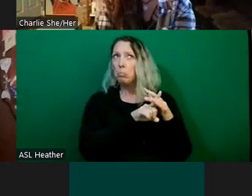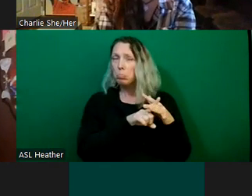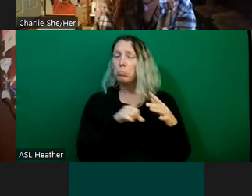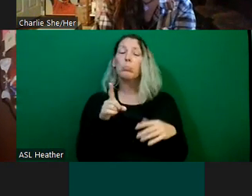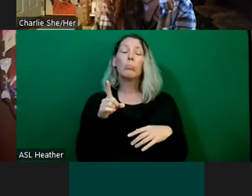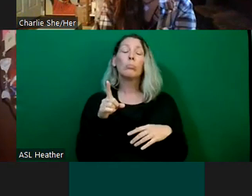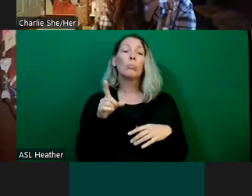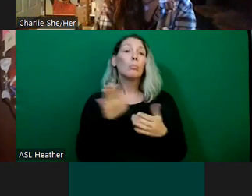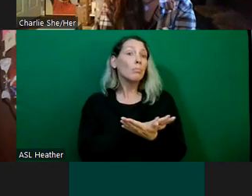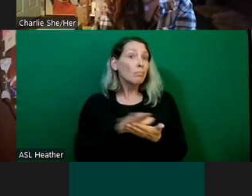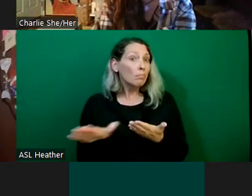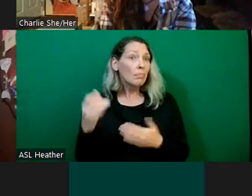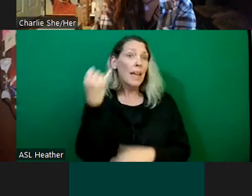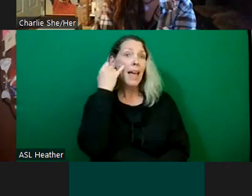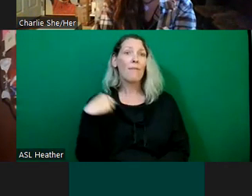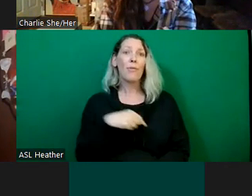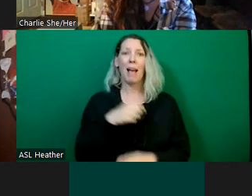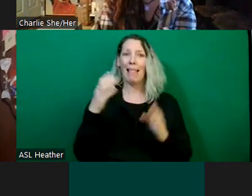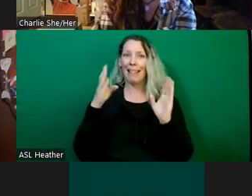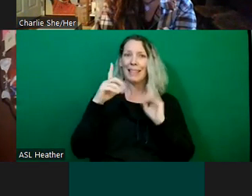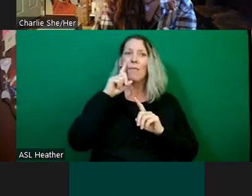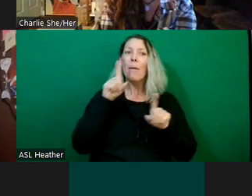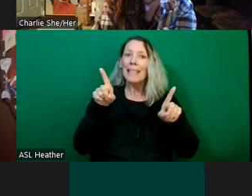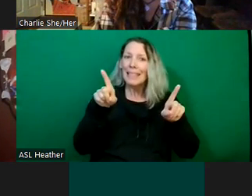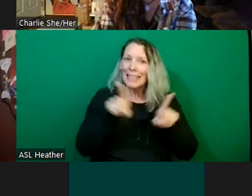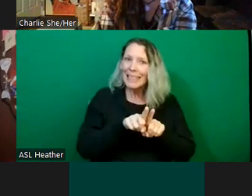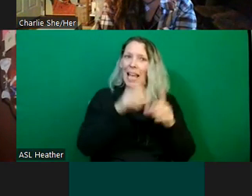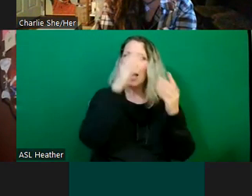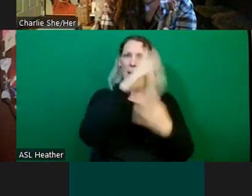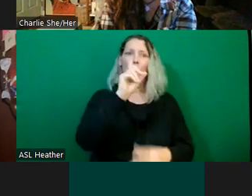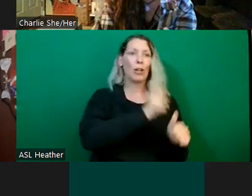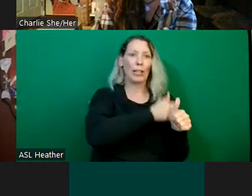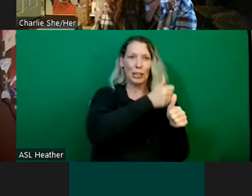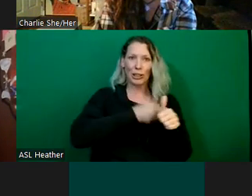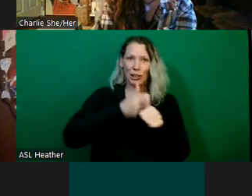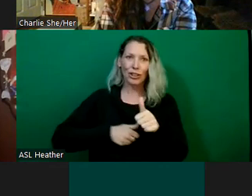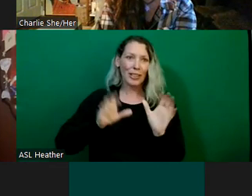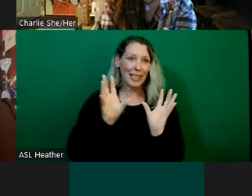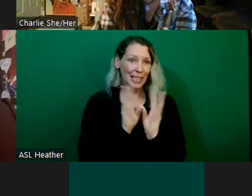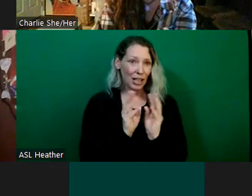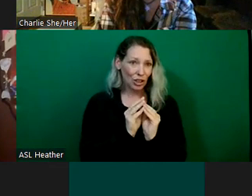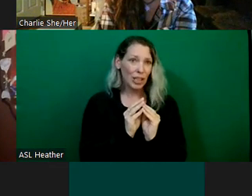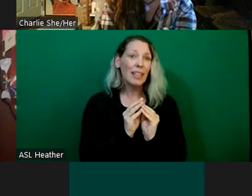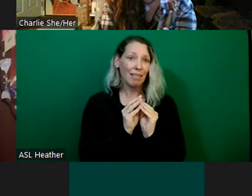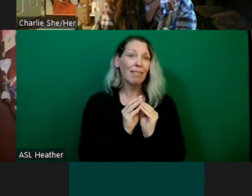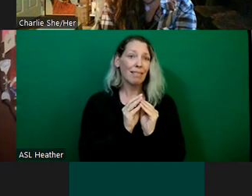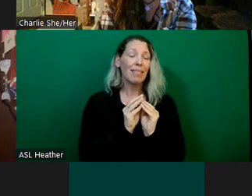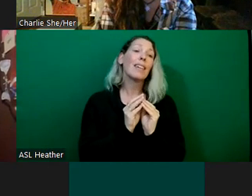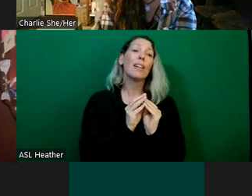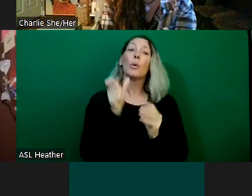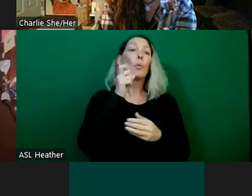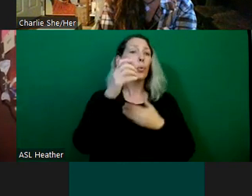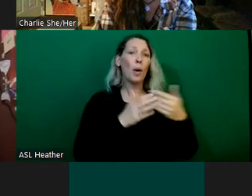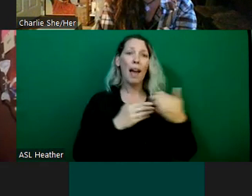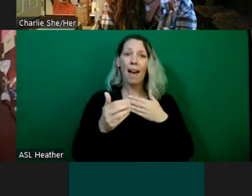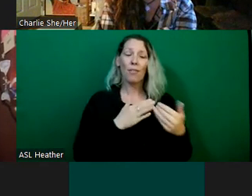it'd be great if we are listening for the same information at each session. And so whomever the